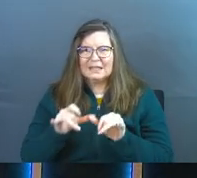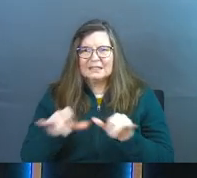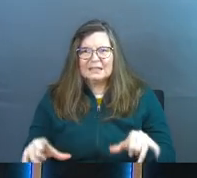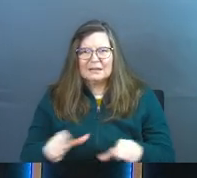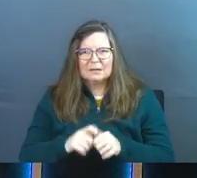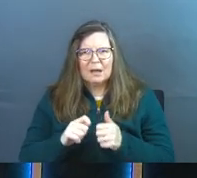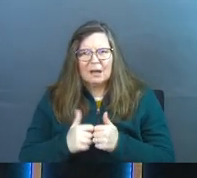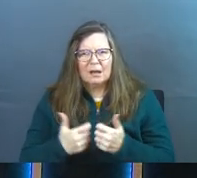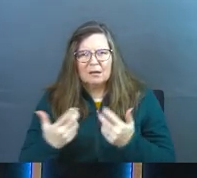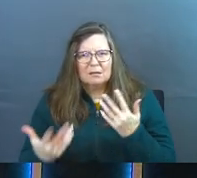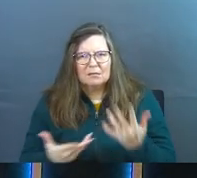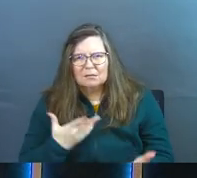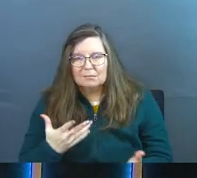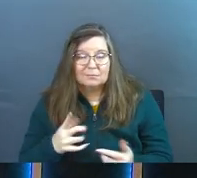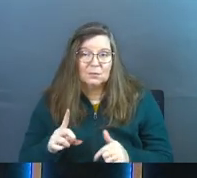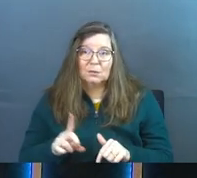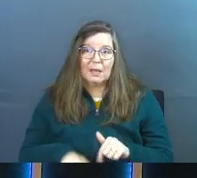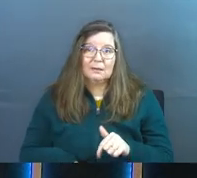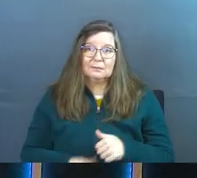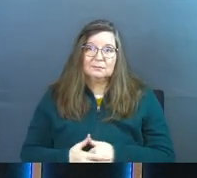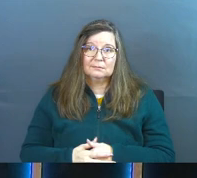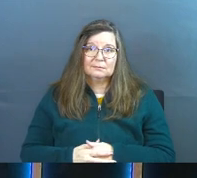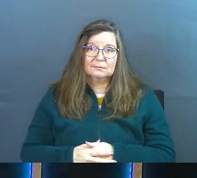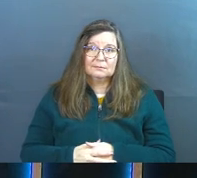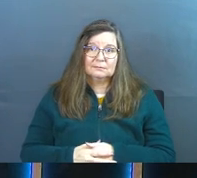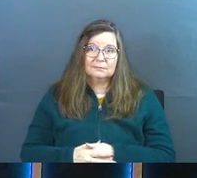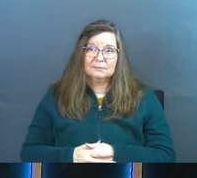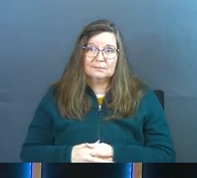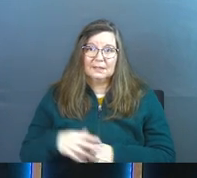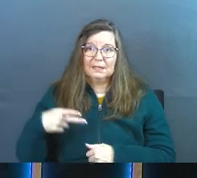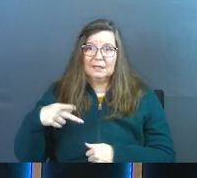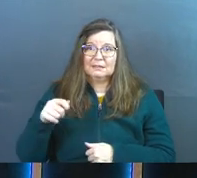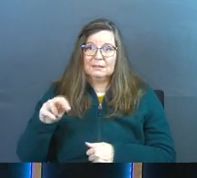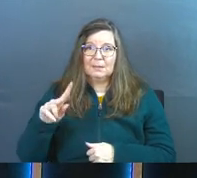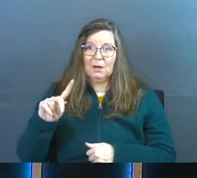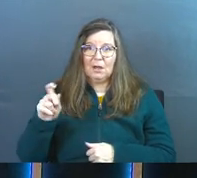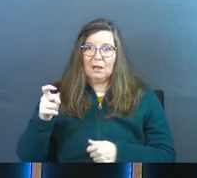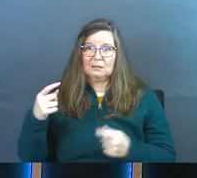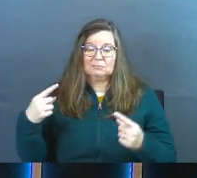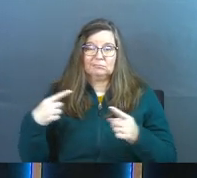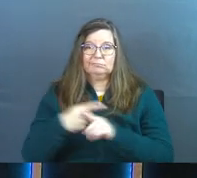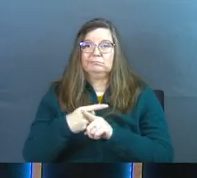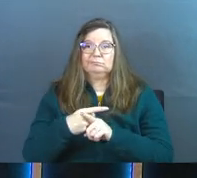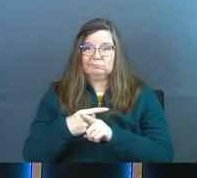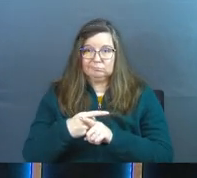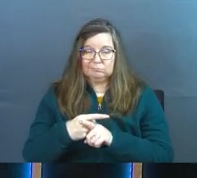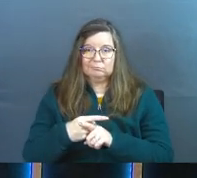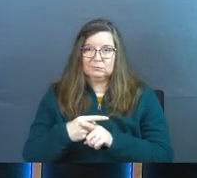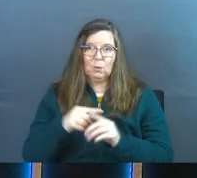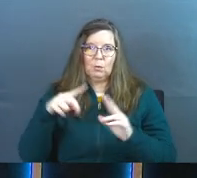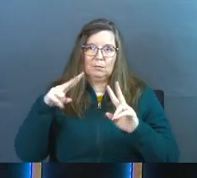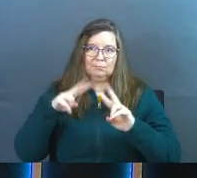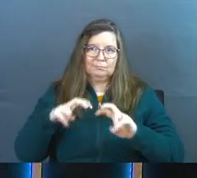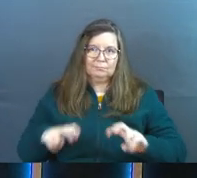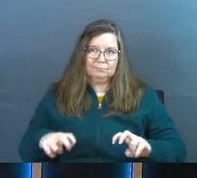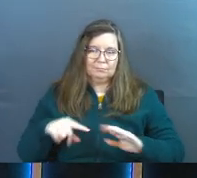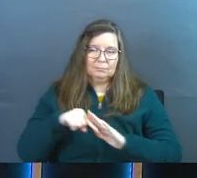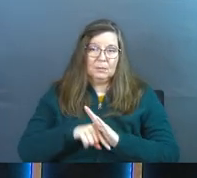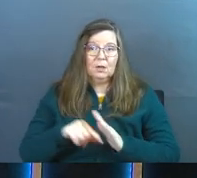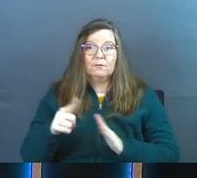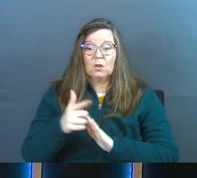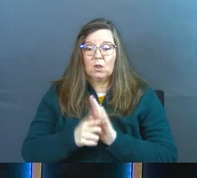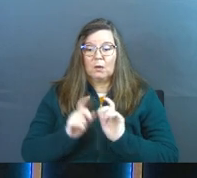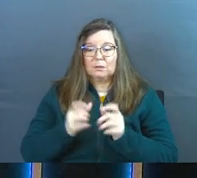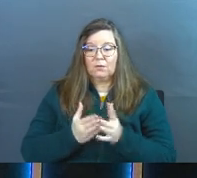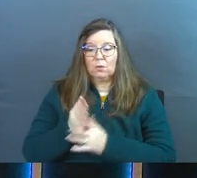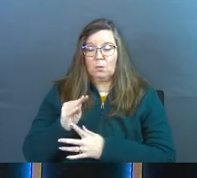time? You can't. It's a paradox. So we're going to go into that more deeply. For the law was given